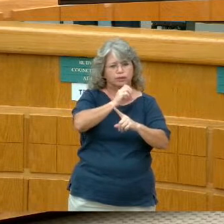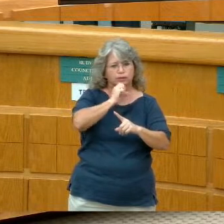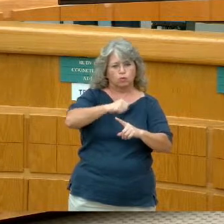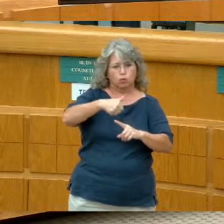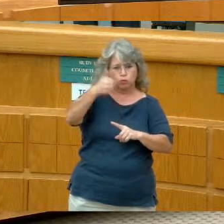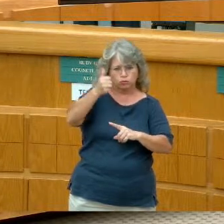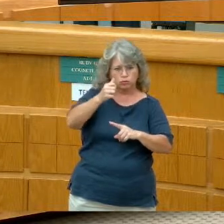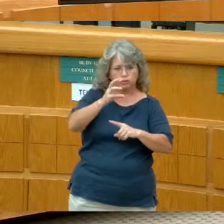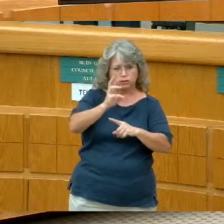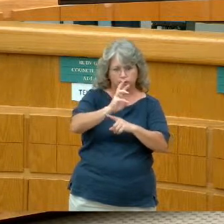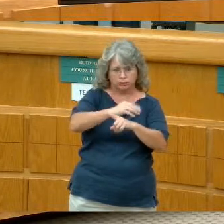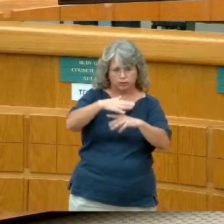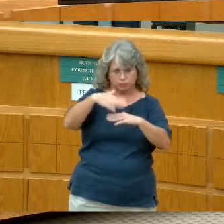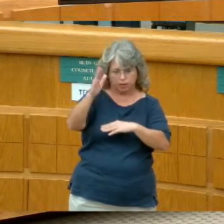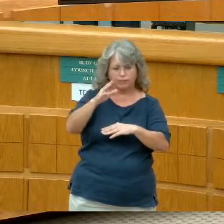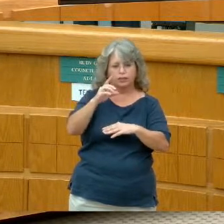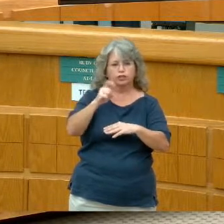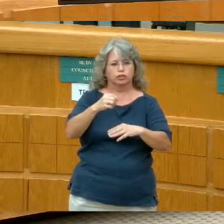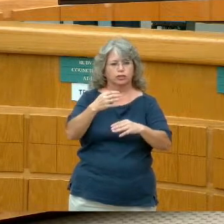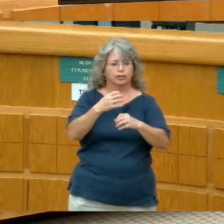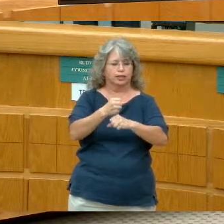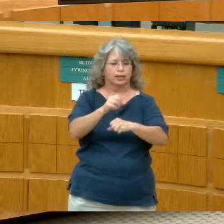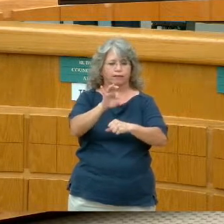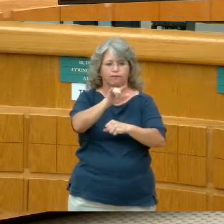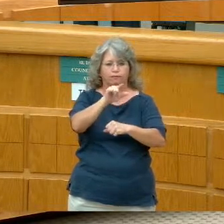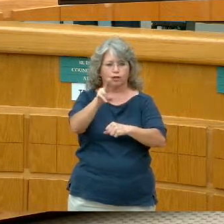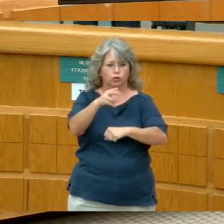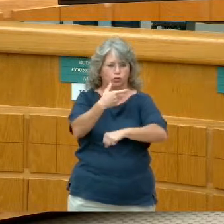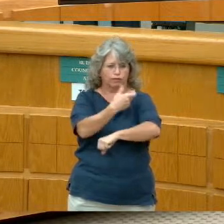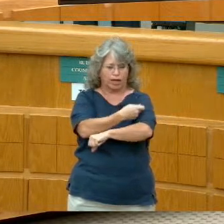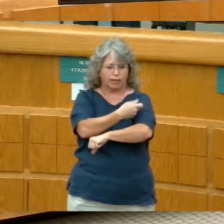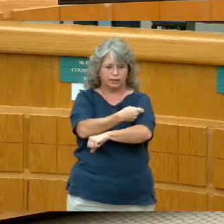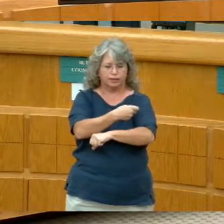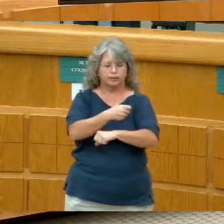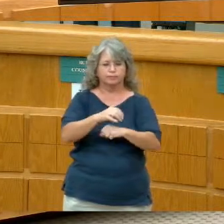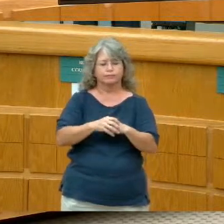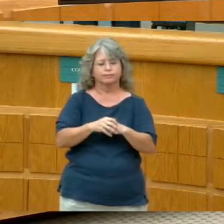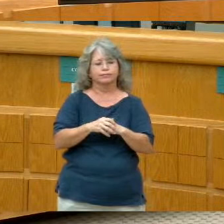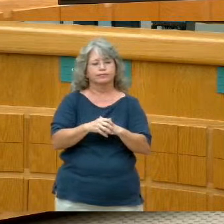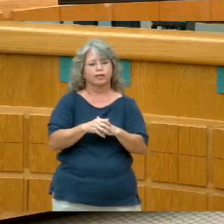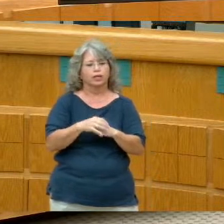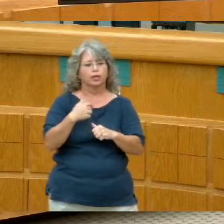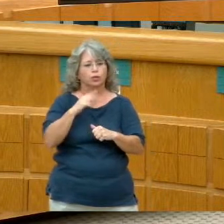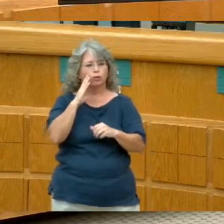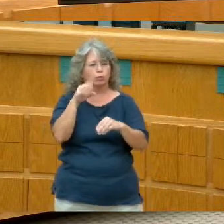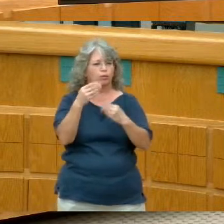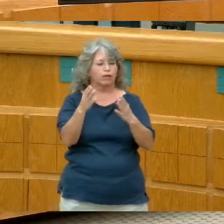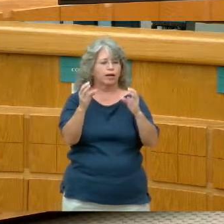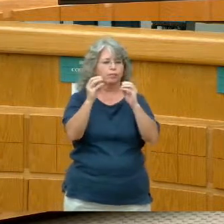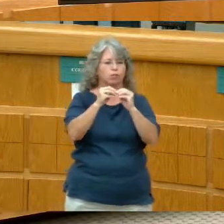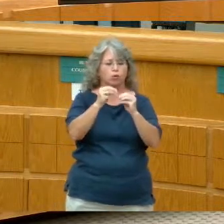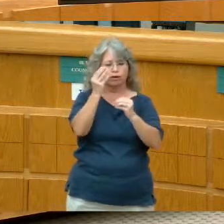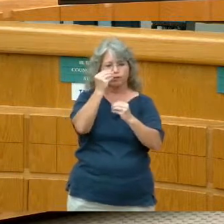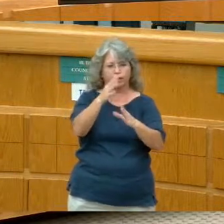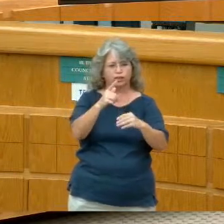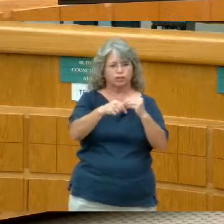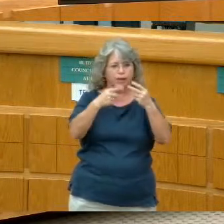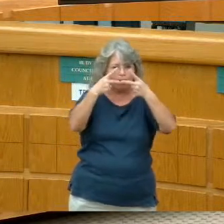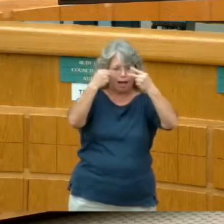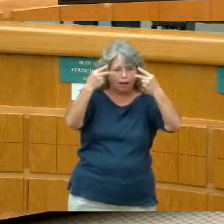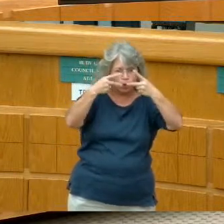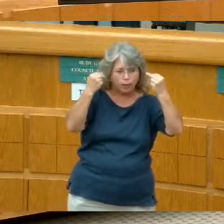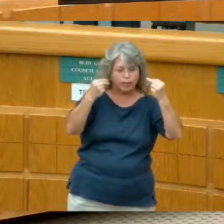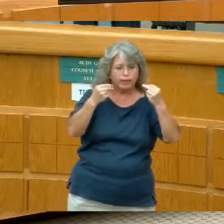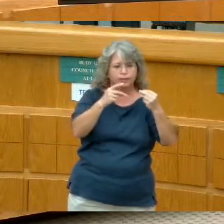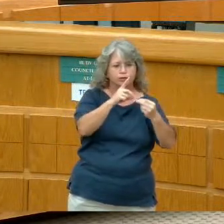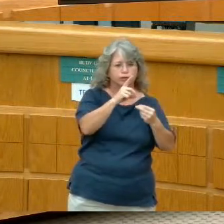we go into flu season at the end of this week. We will give more details on the do's and don'ts for Halloween. Our